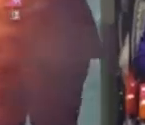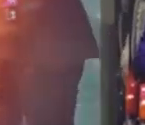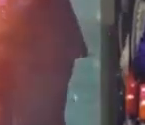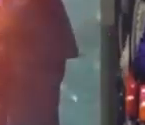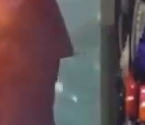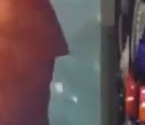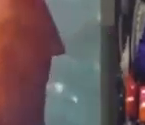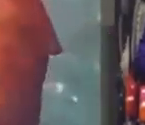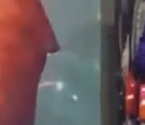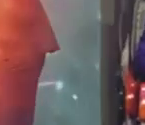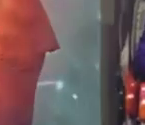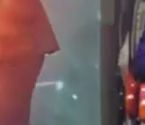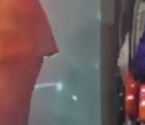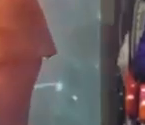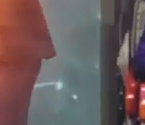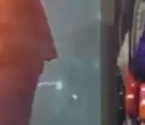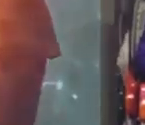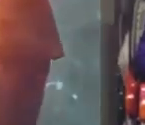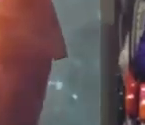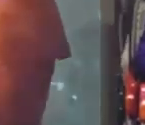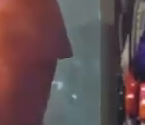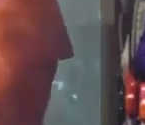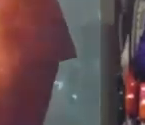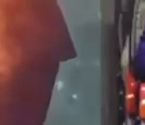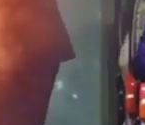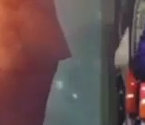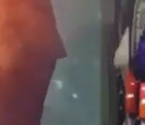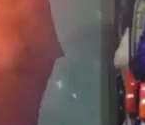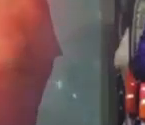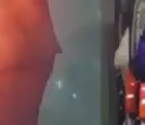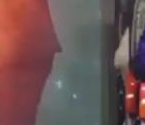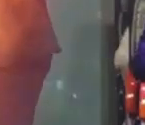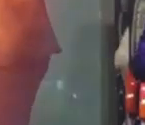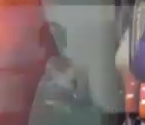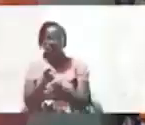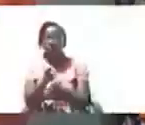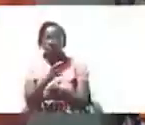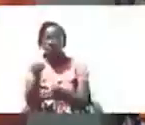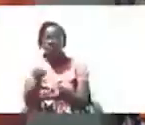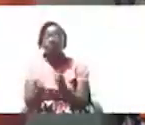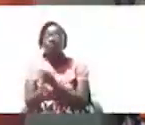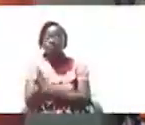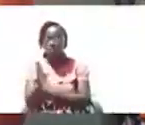I had prayed to God before coming that, Lord, give me a confirmation. And